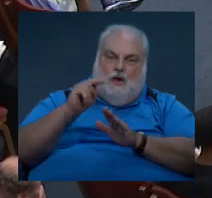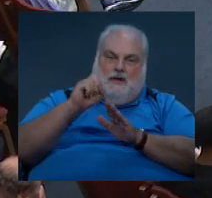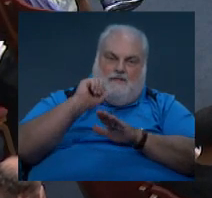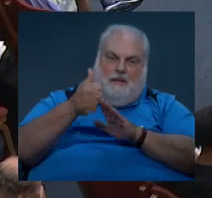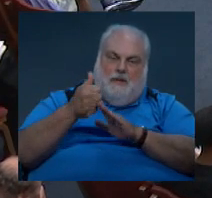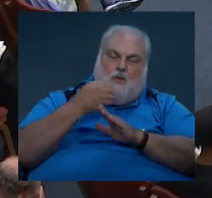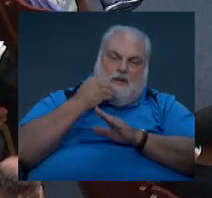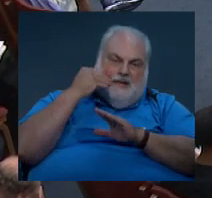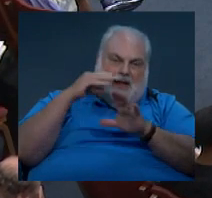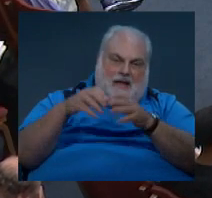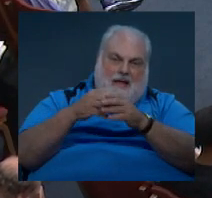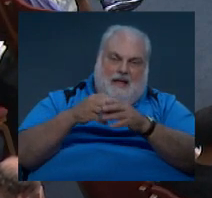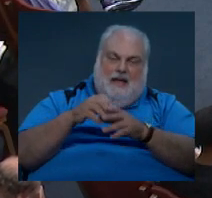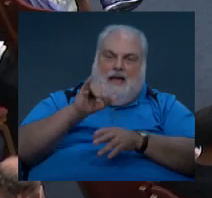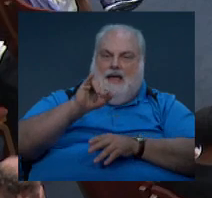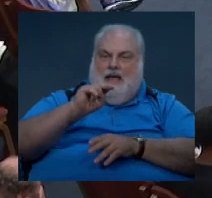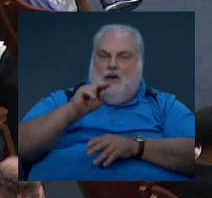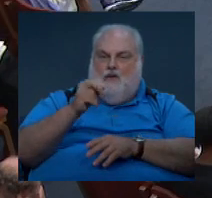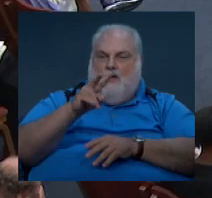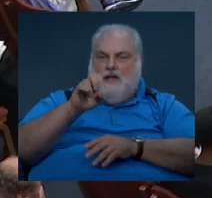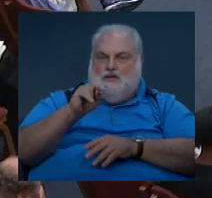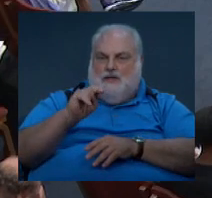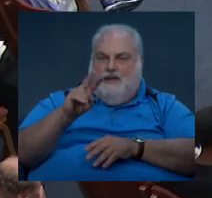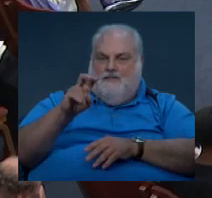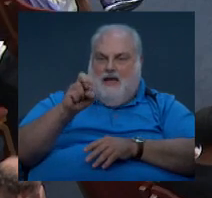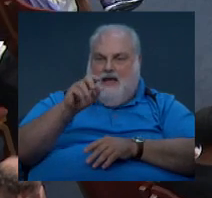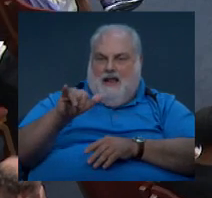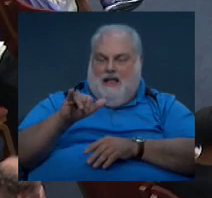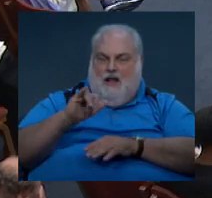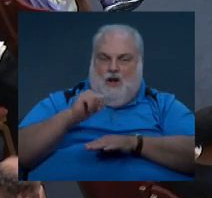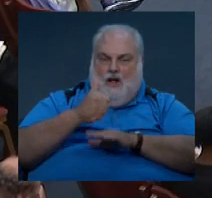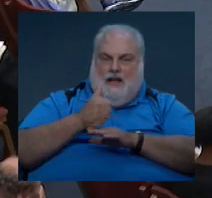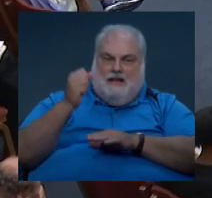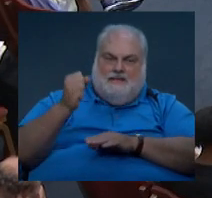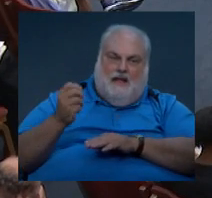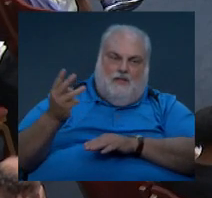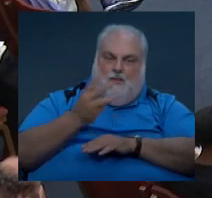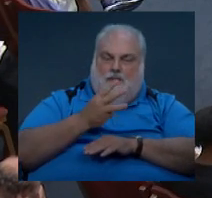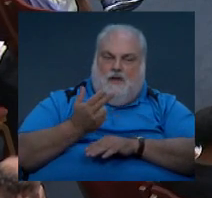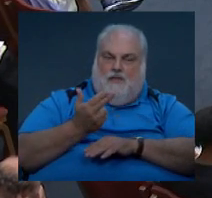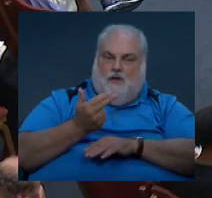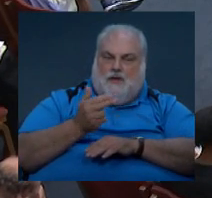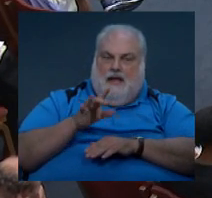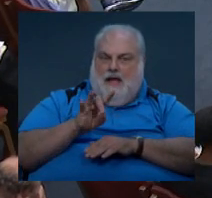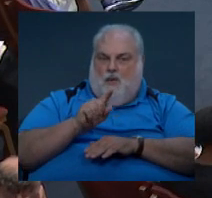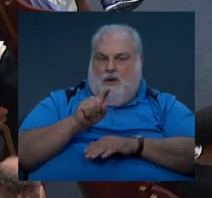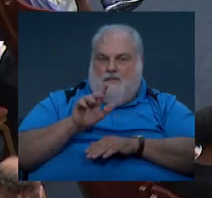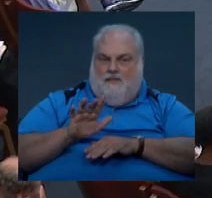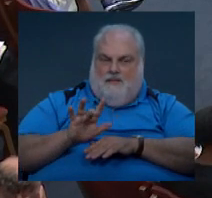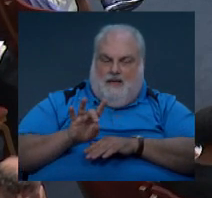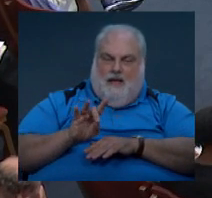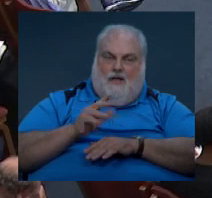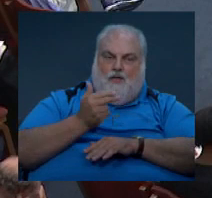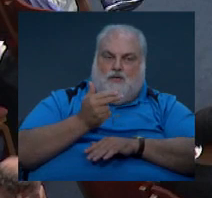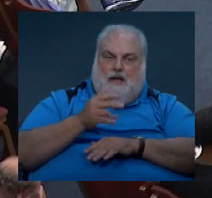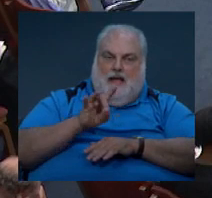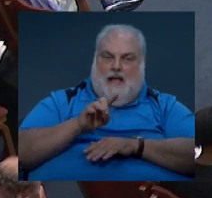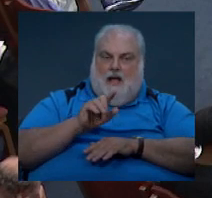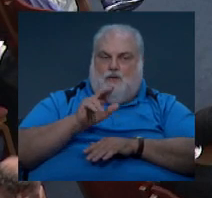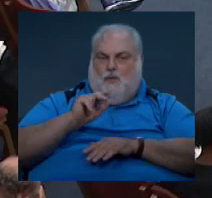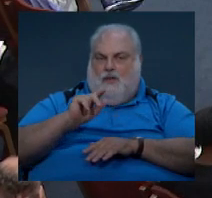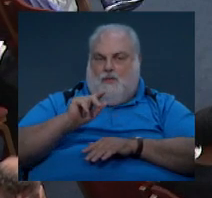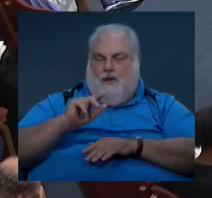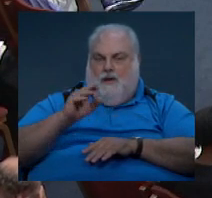a plan residential district titled Innovation Valley, short form PDR, located southwest of 13815 and 13823 Fern